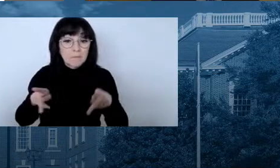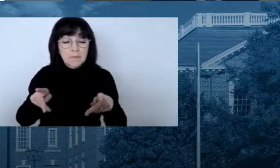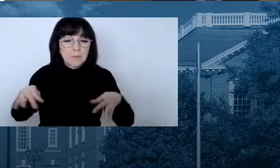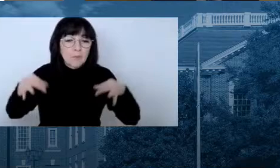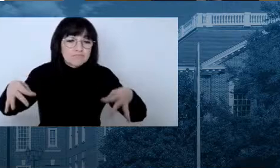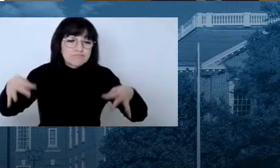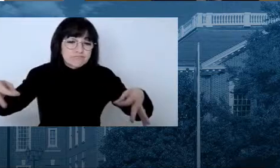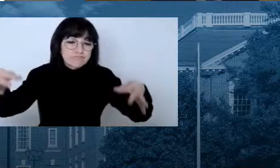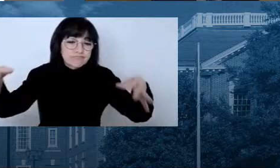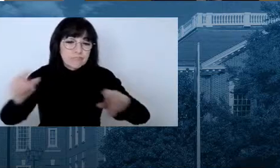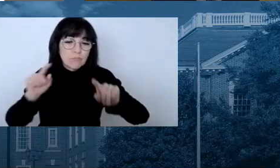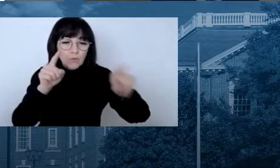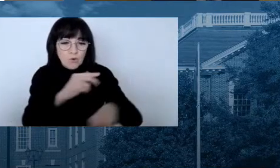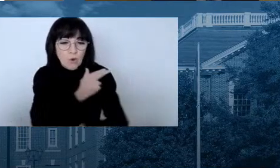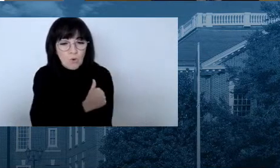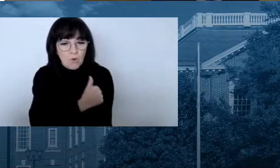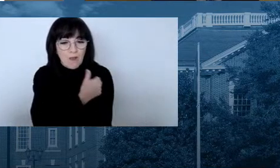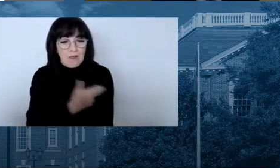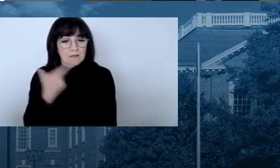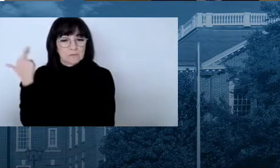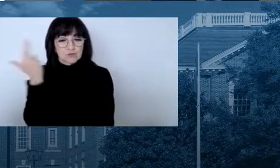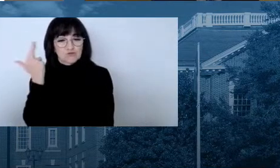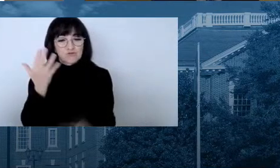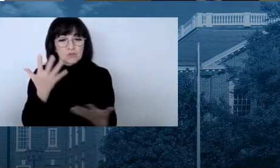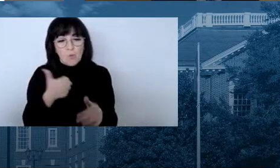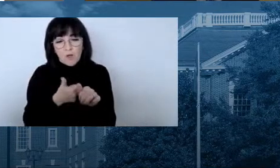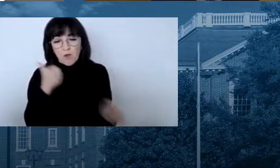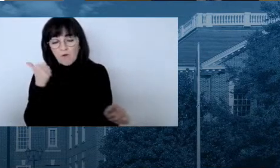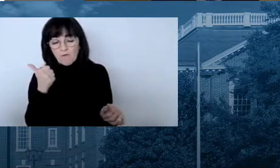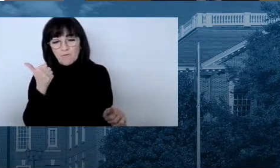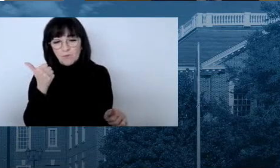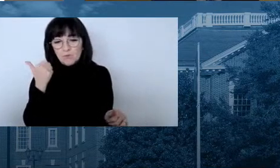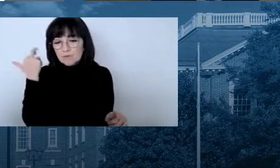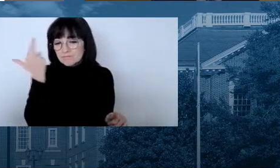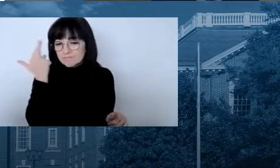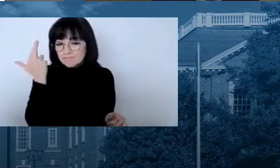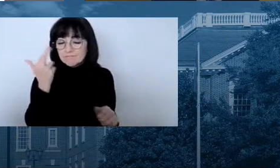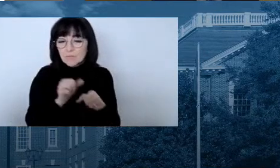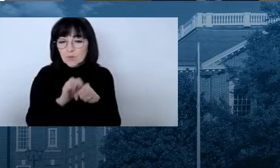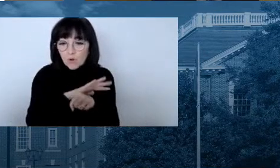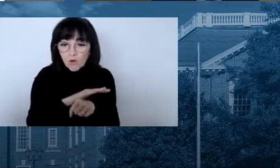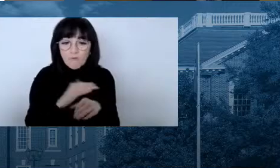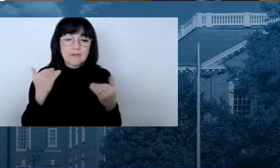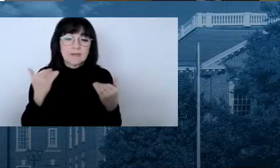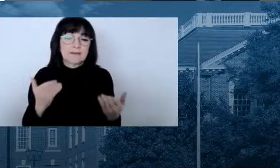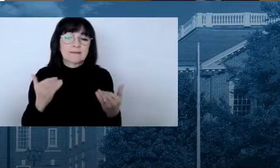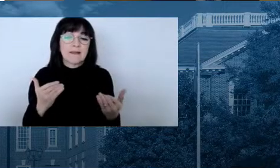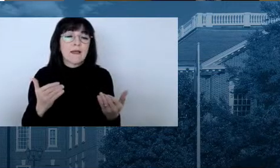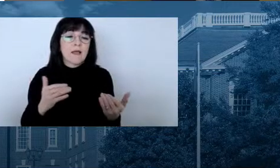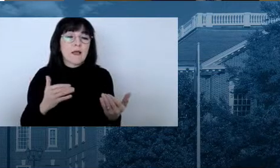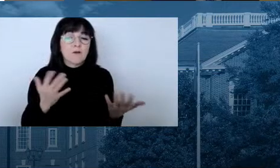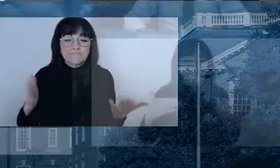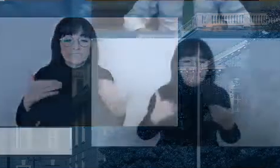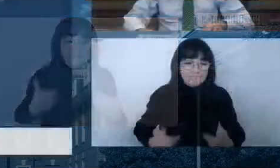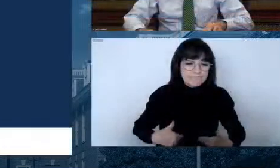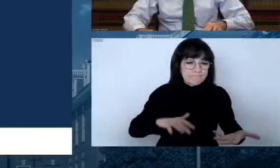from our physician partners at Bay Health about the challenge that they face. So